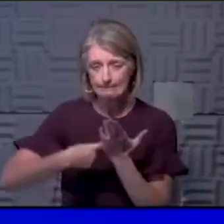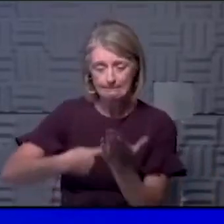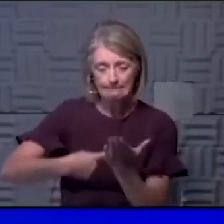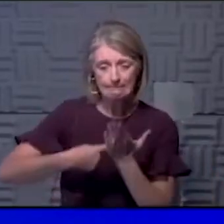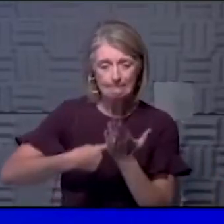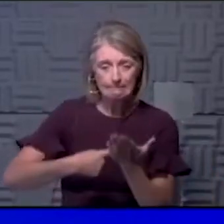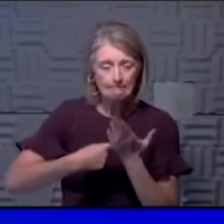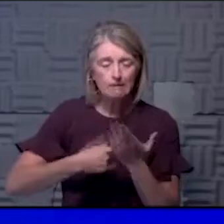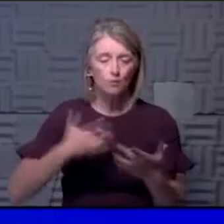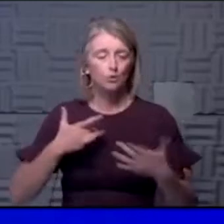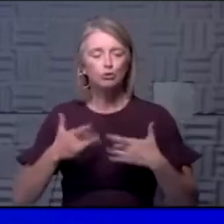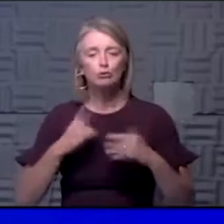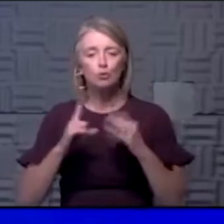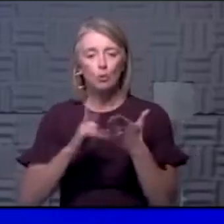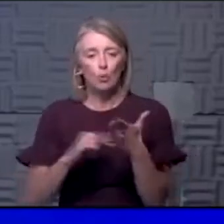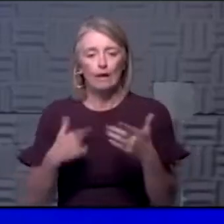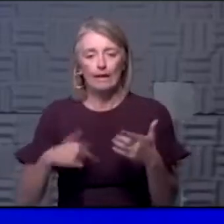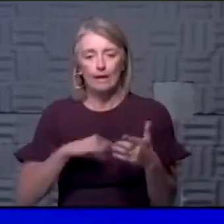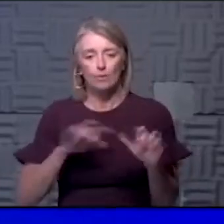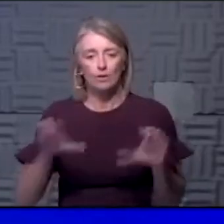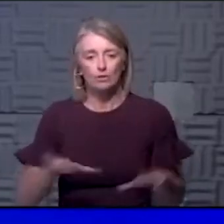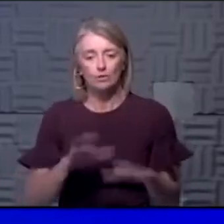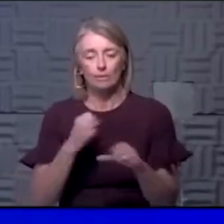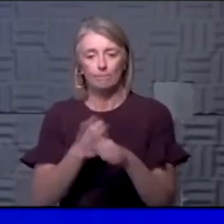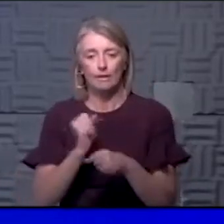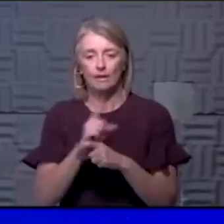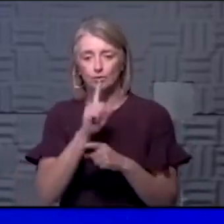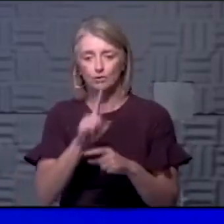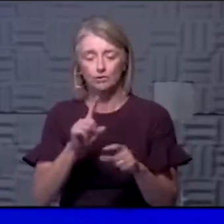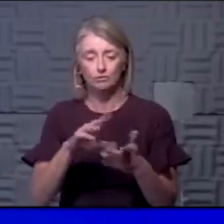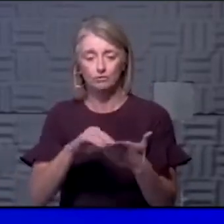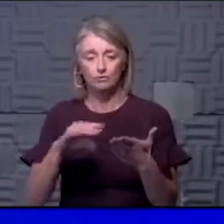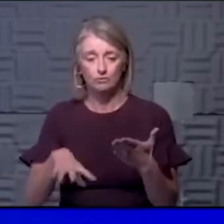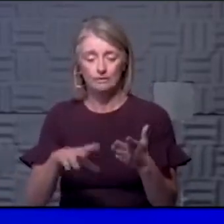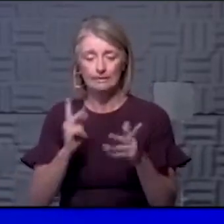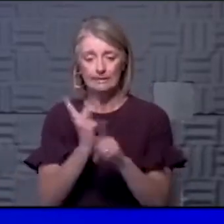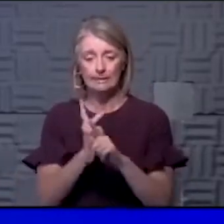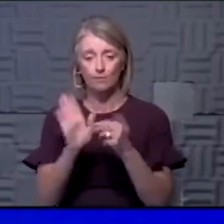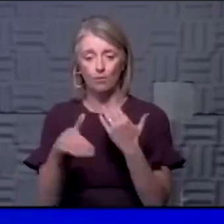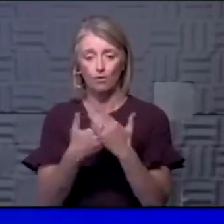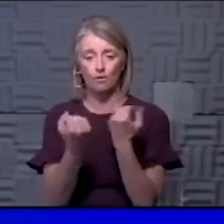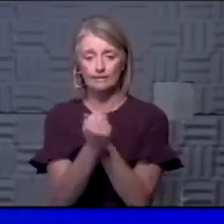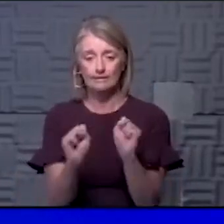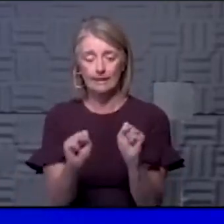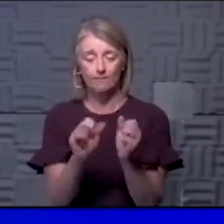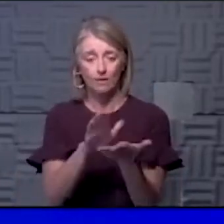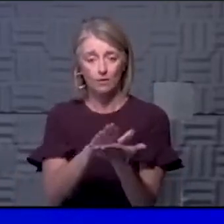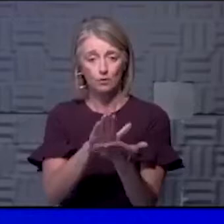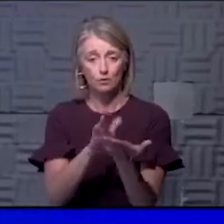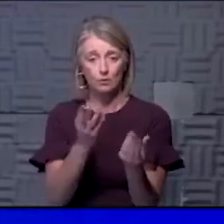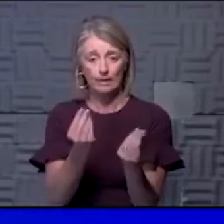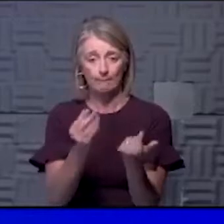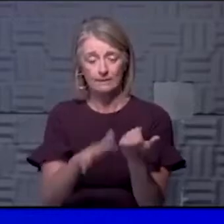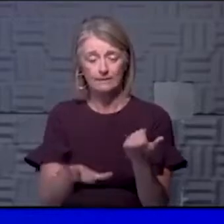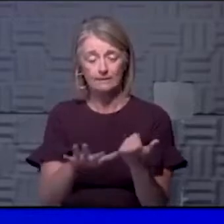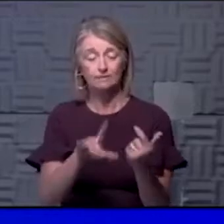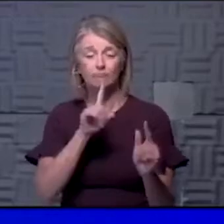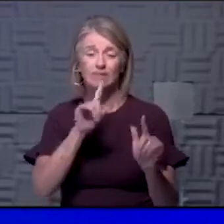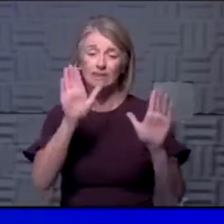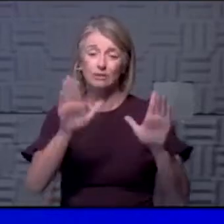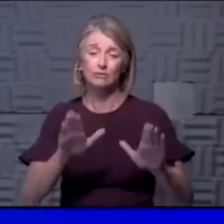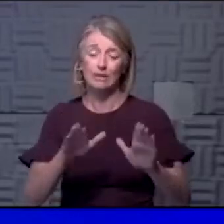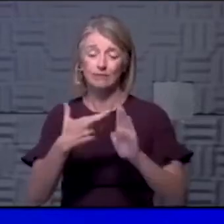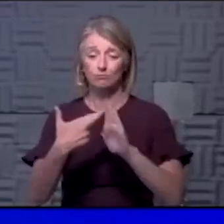were concerned with what can we do to make our students and teachers and faculty and staff safe on campus. And I think there are great systems